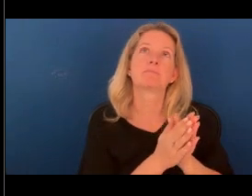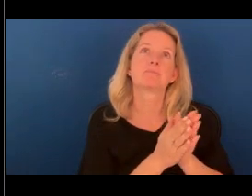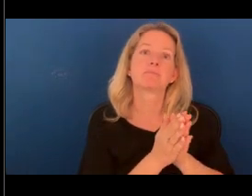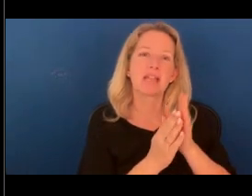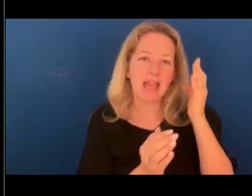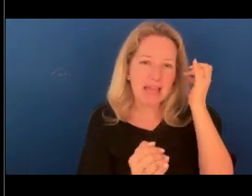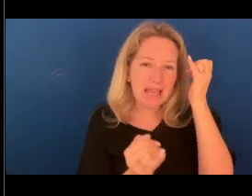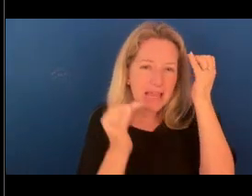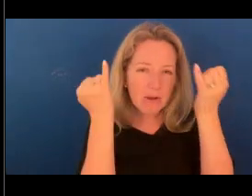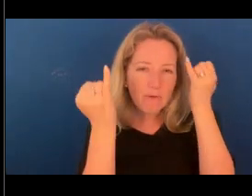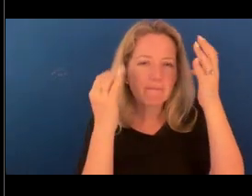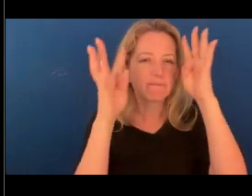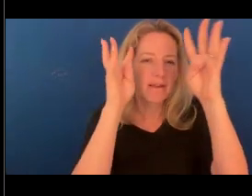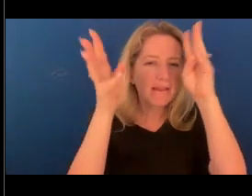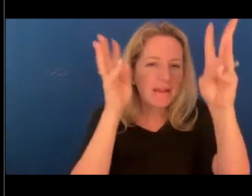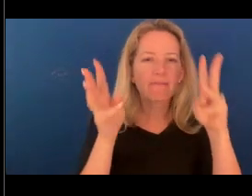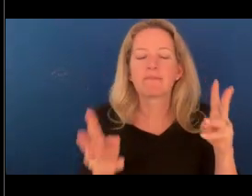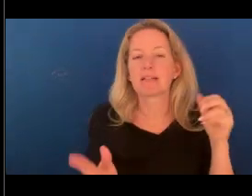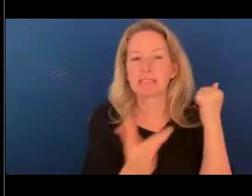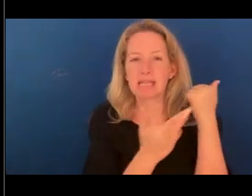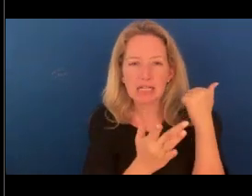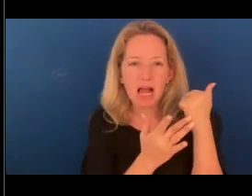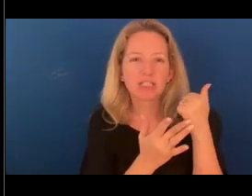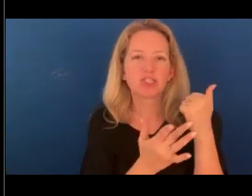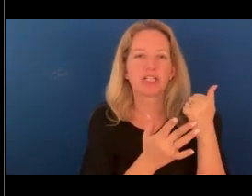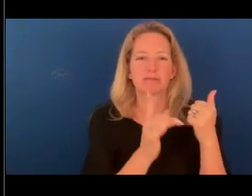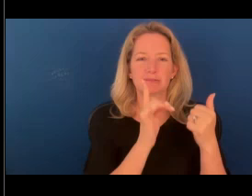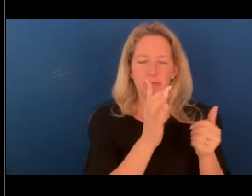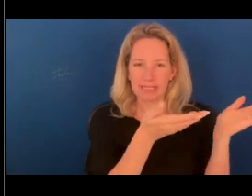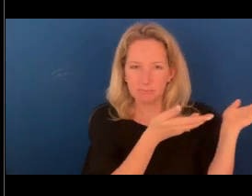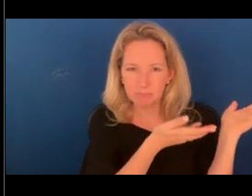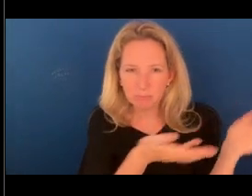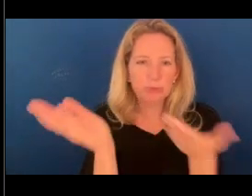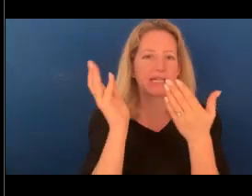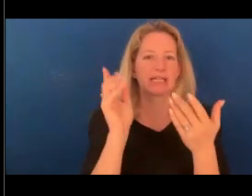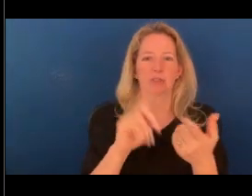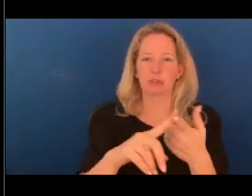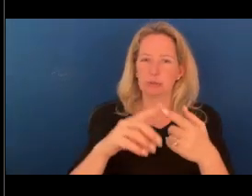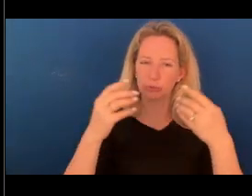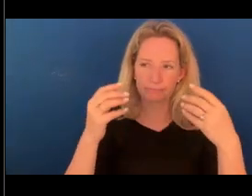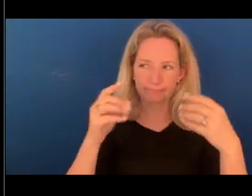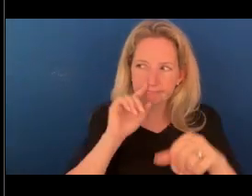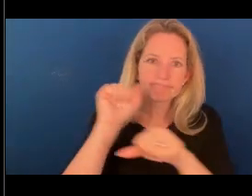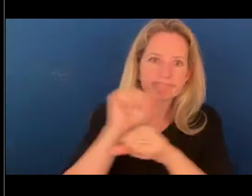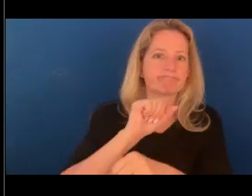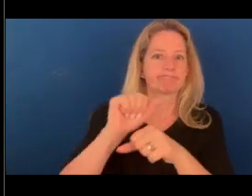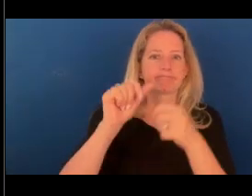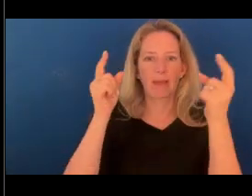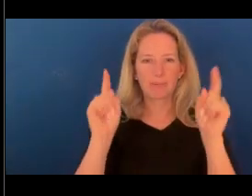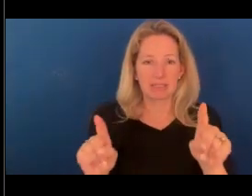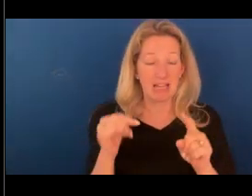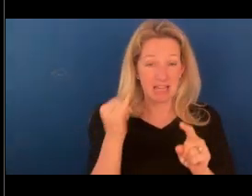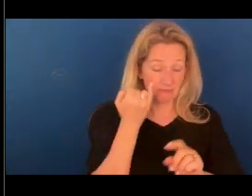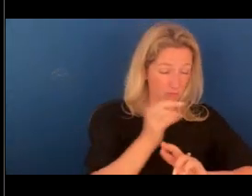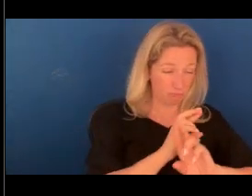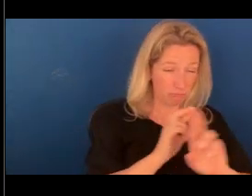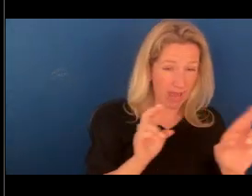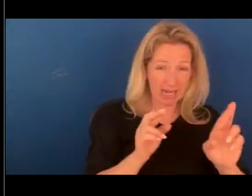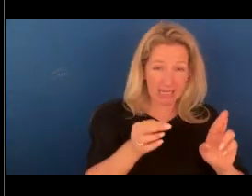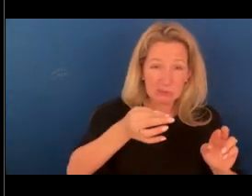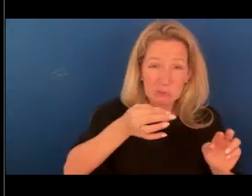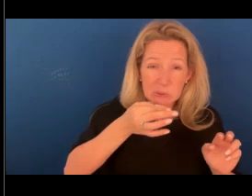innovative technology or concepts to market that are just about ready for market, ready to launch,